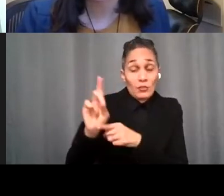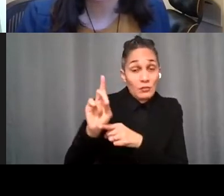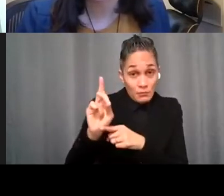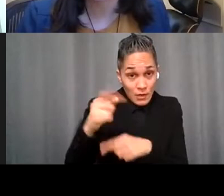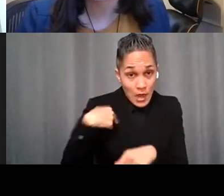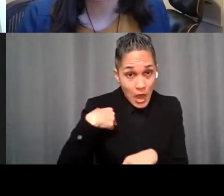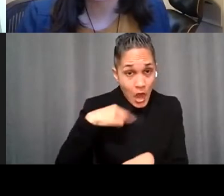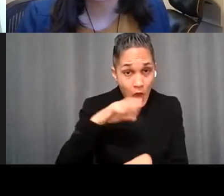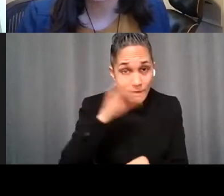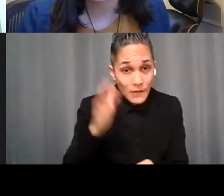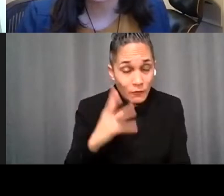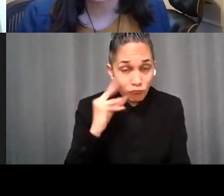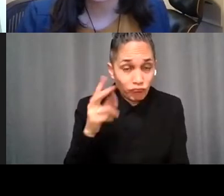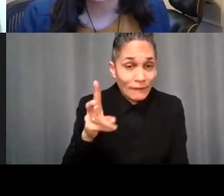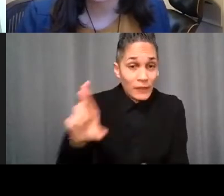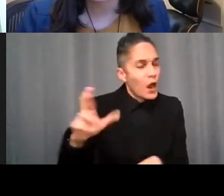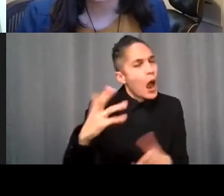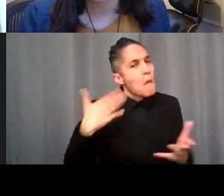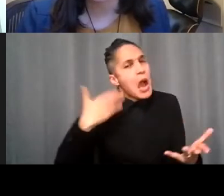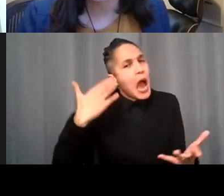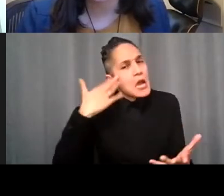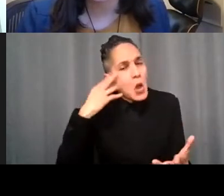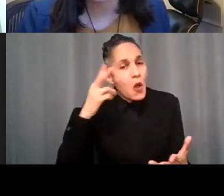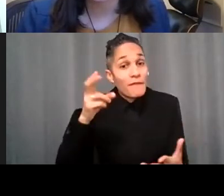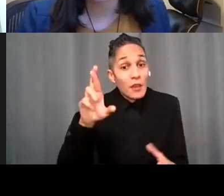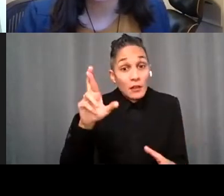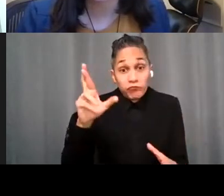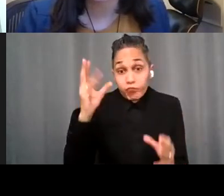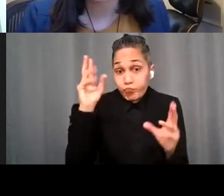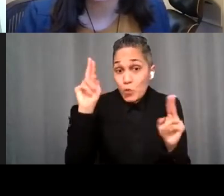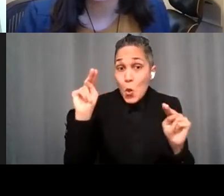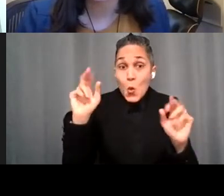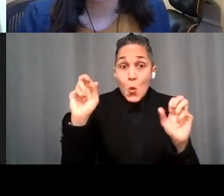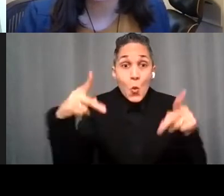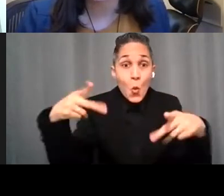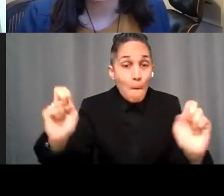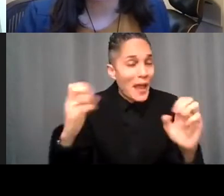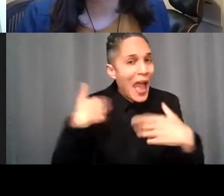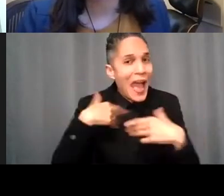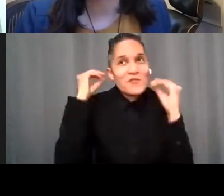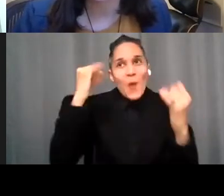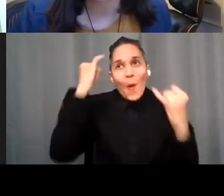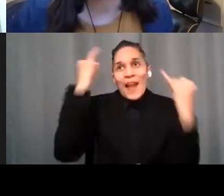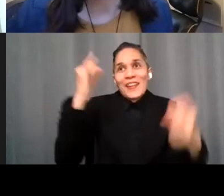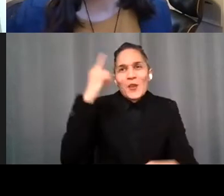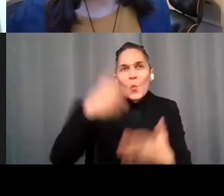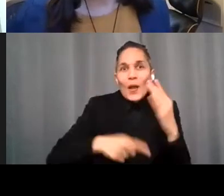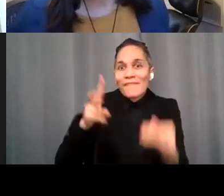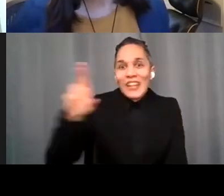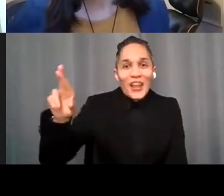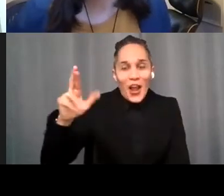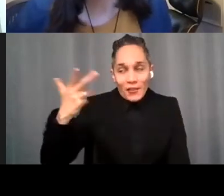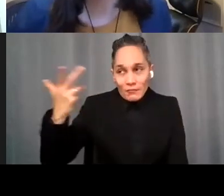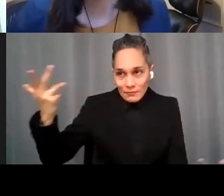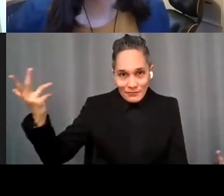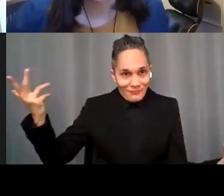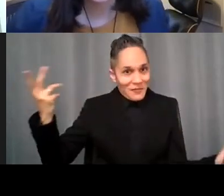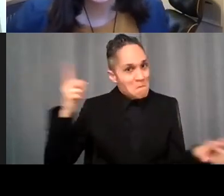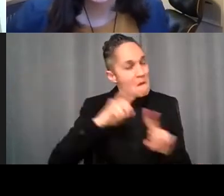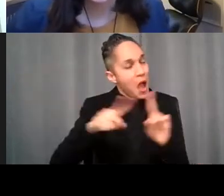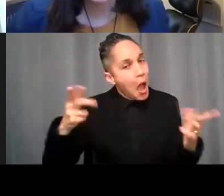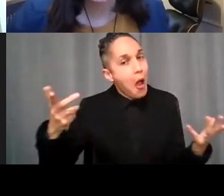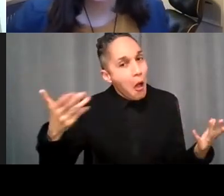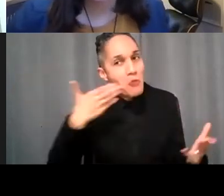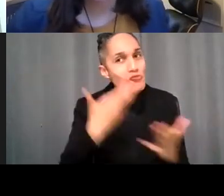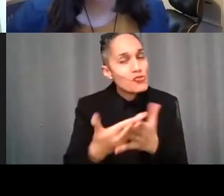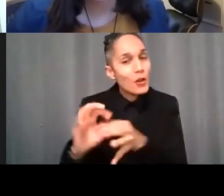big chance. Did I even know what virtual reality was? No, I did not know what virtual reality is when I walked in that room. But I had a really